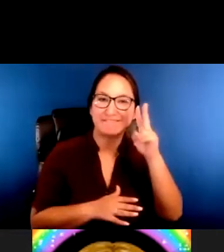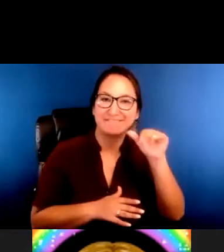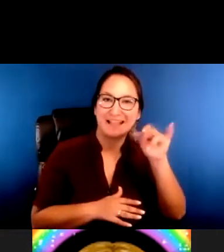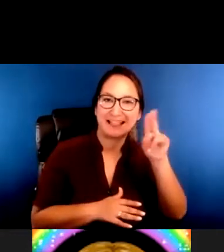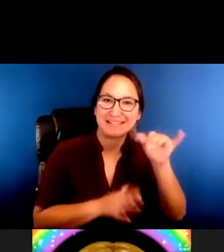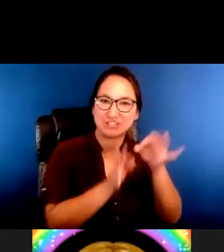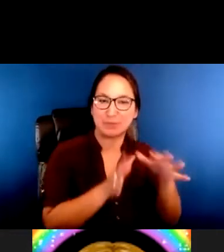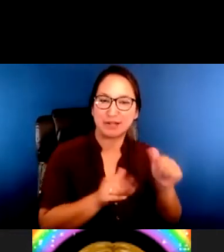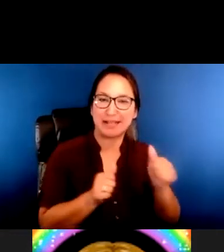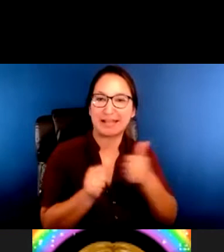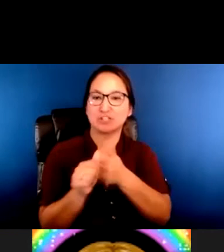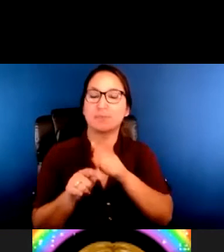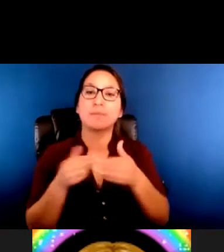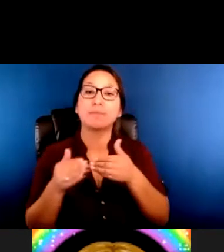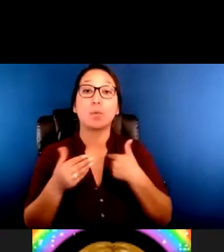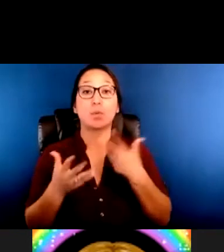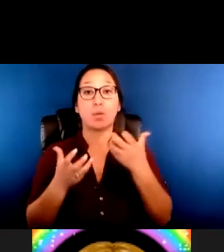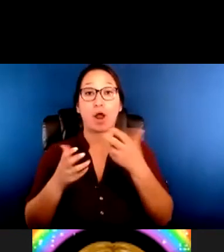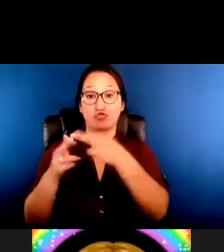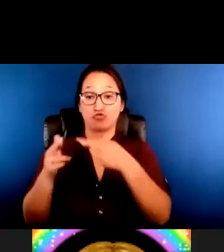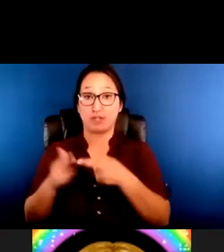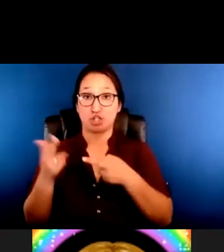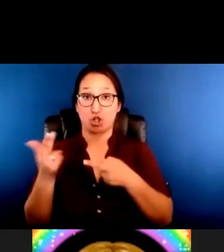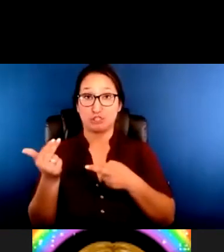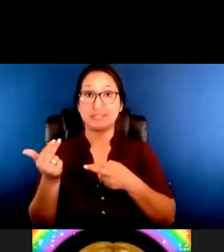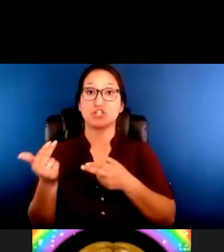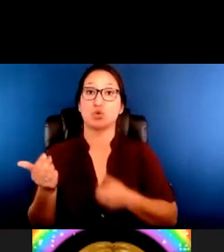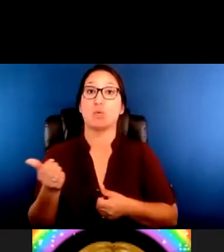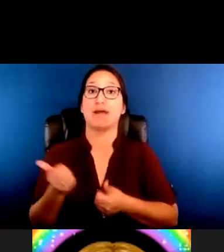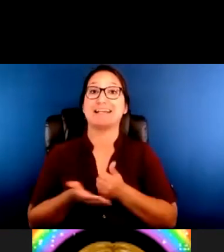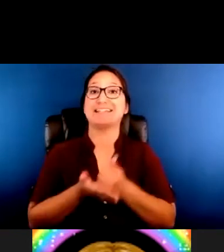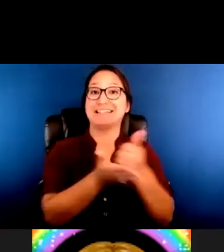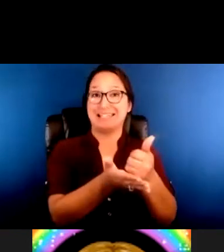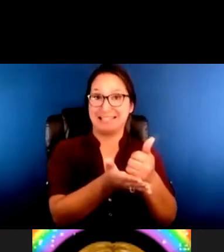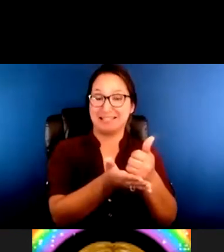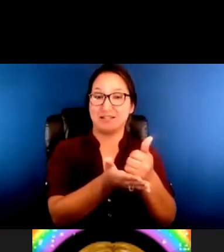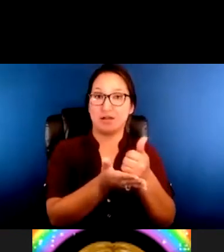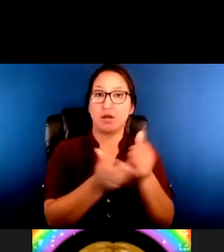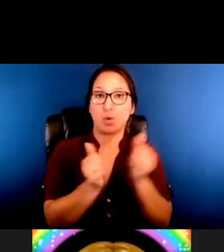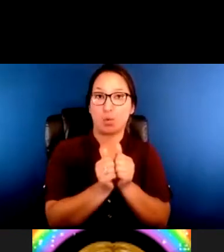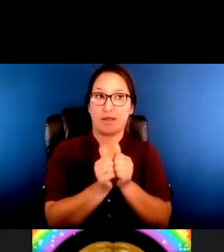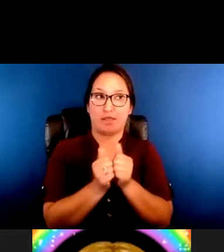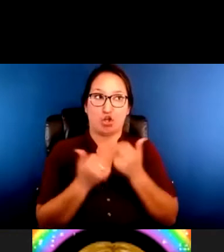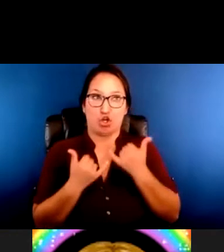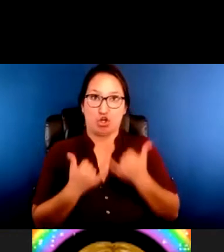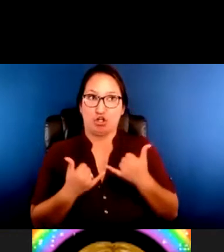us with the current challenge of teaching in a hybrid model,